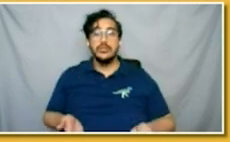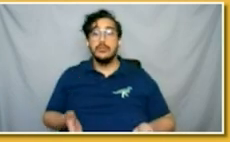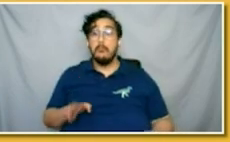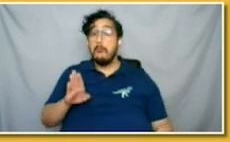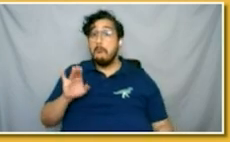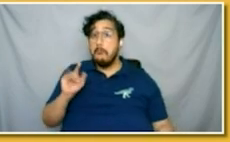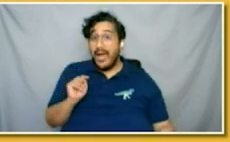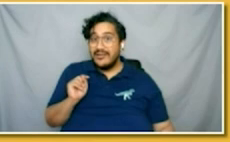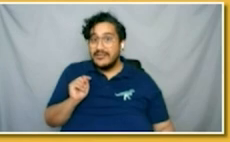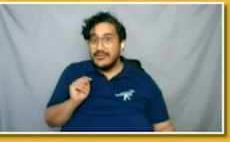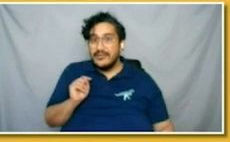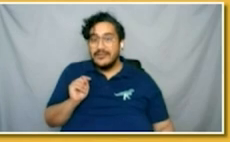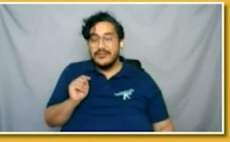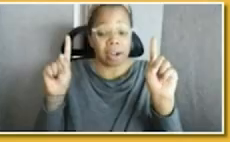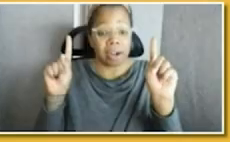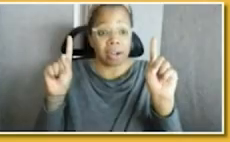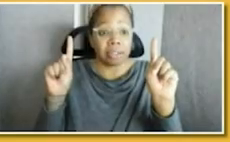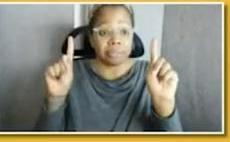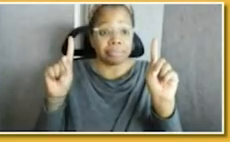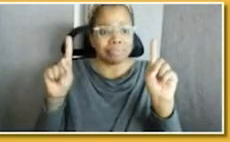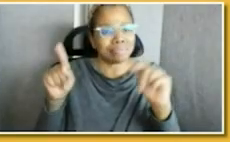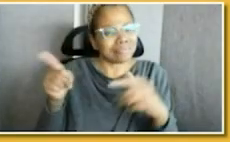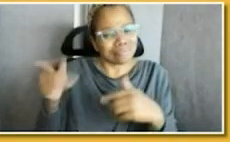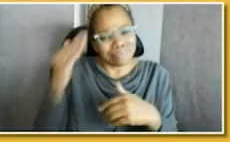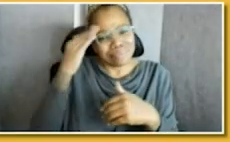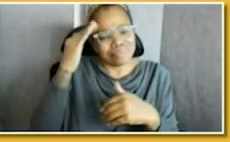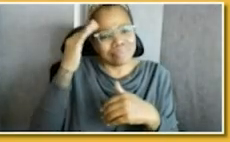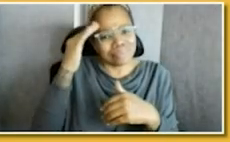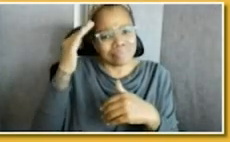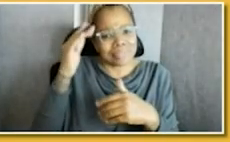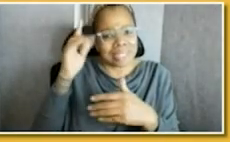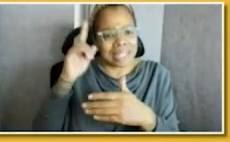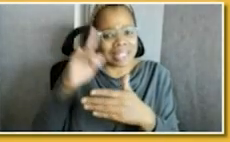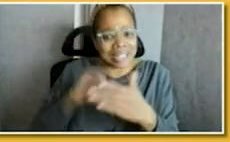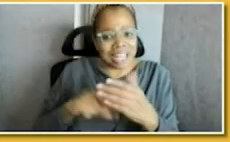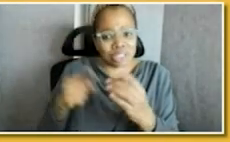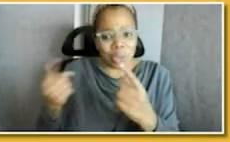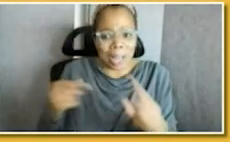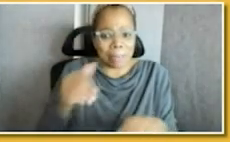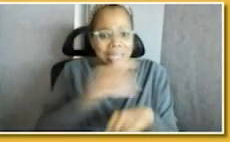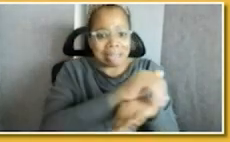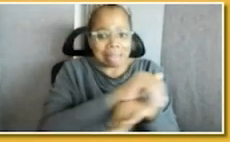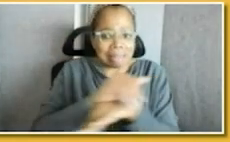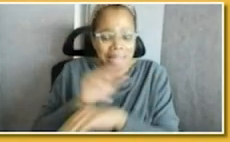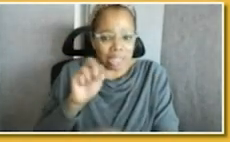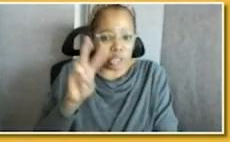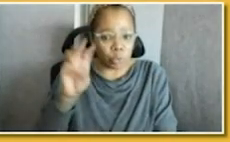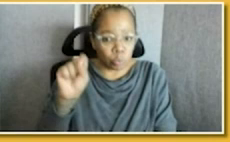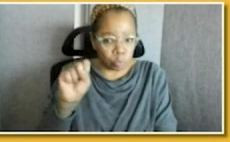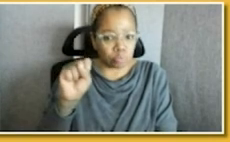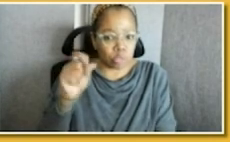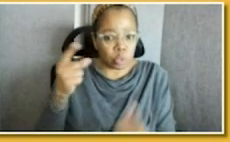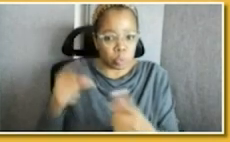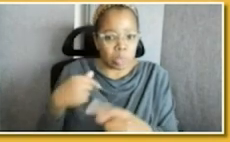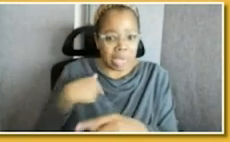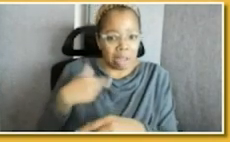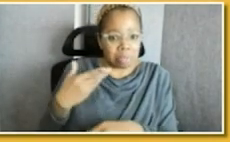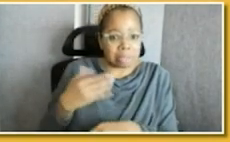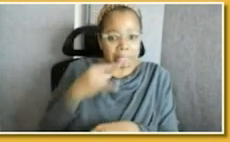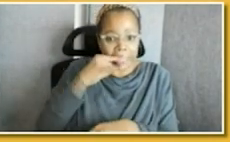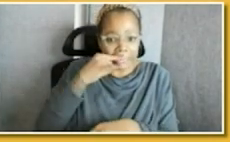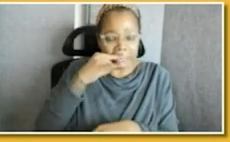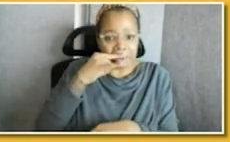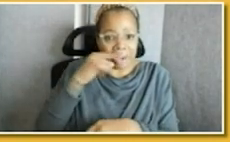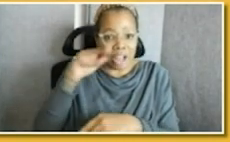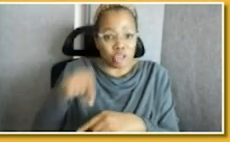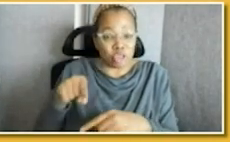But I, you know, that's what was on the nightly news. That's what was on the nightly news when I was a kid, was these incidents that blew